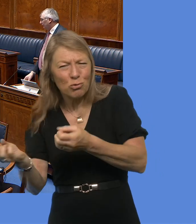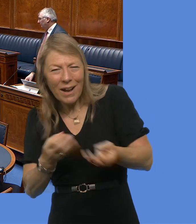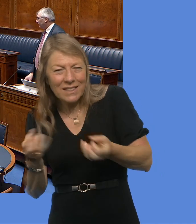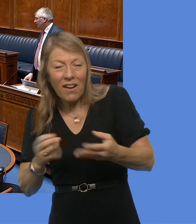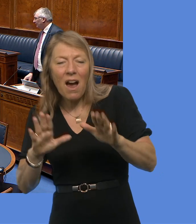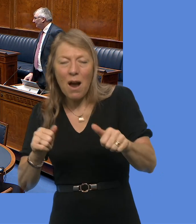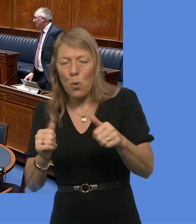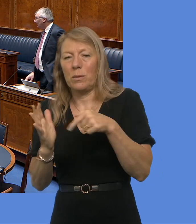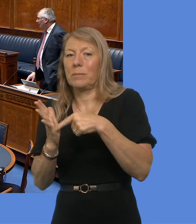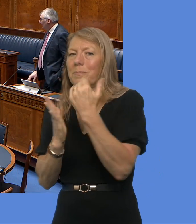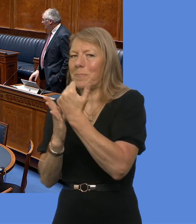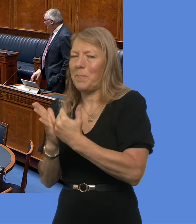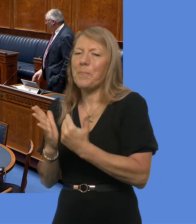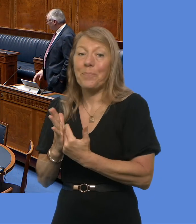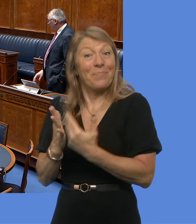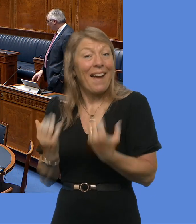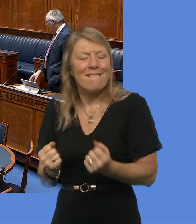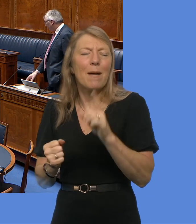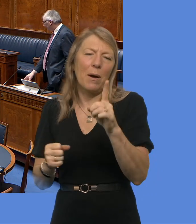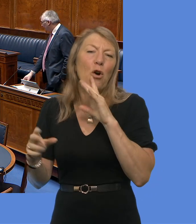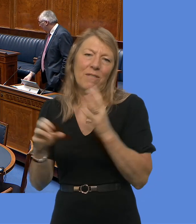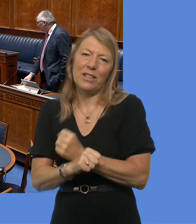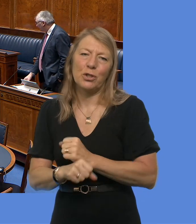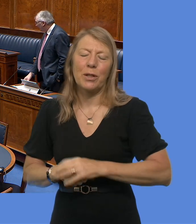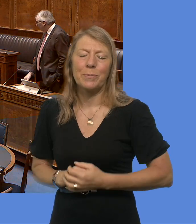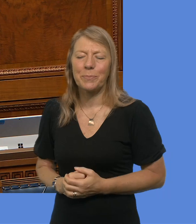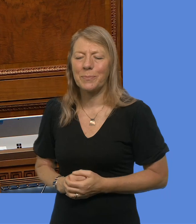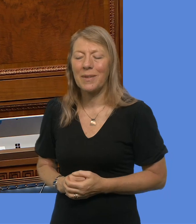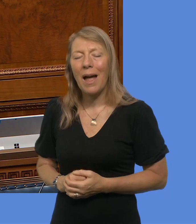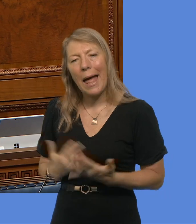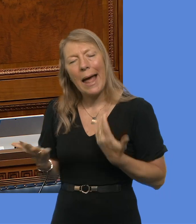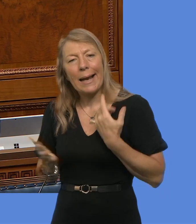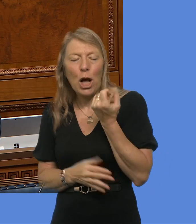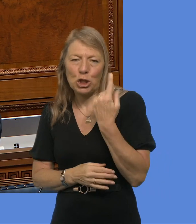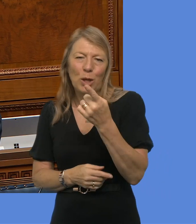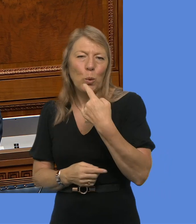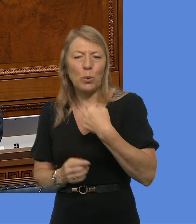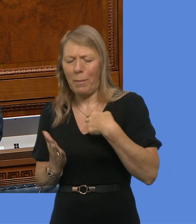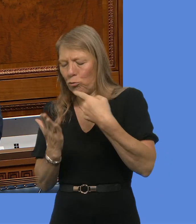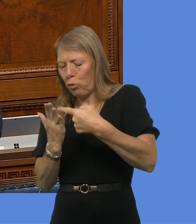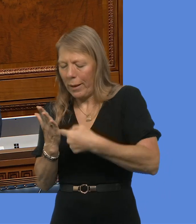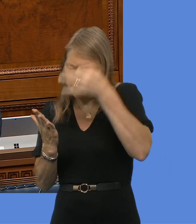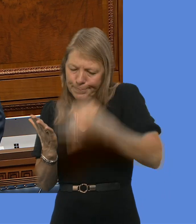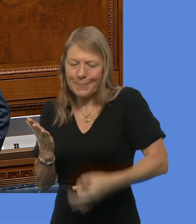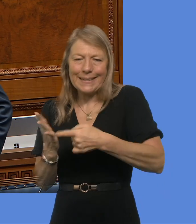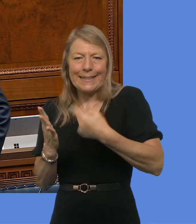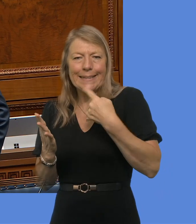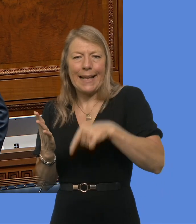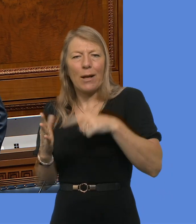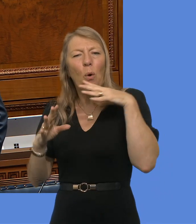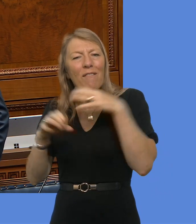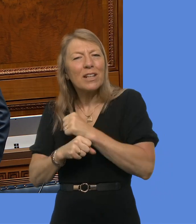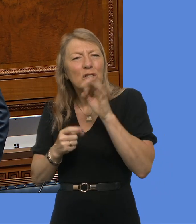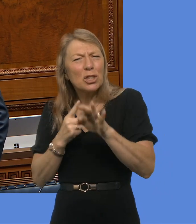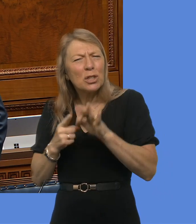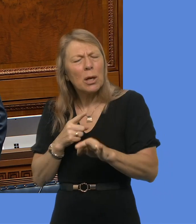Minister. I do appreciate that the matters are confidential or a lot of them, but just wondering, there was a resolution found to the human medicines issue at an early stage,